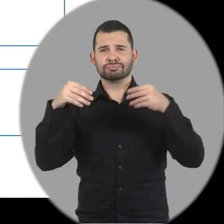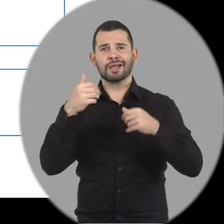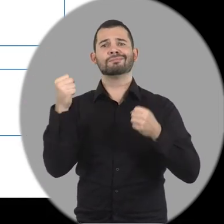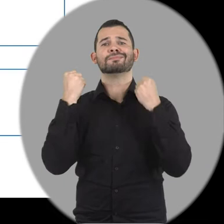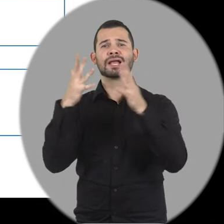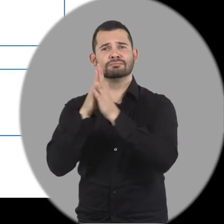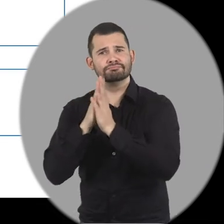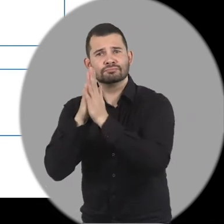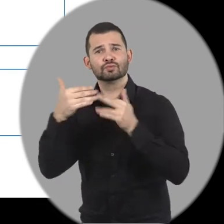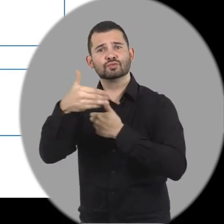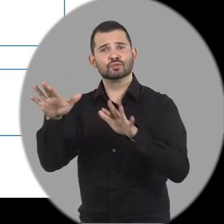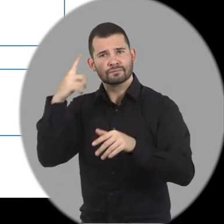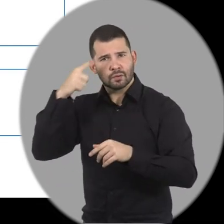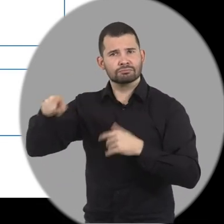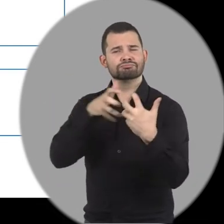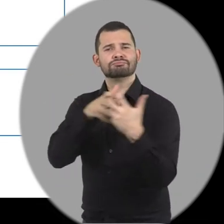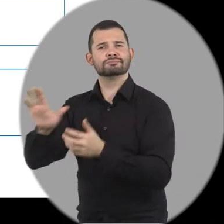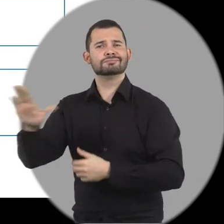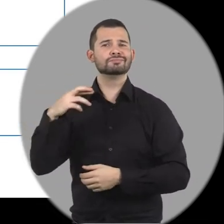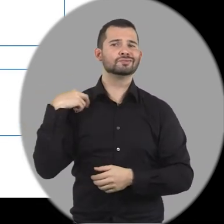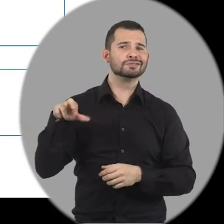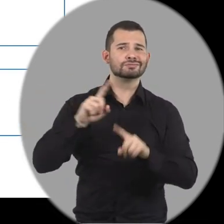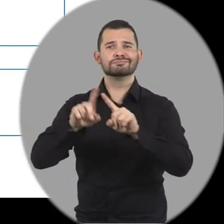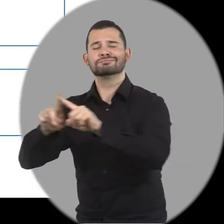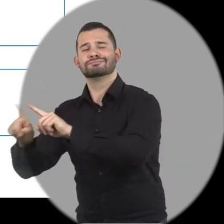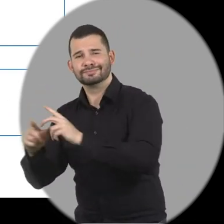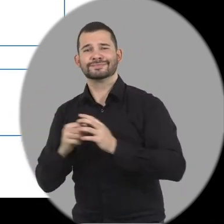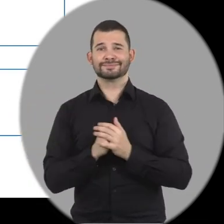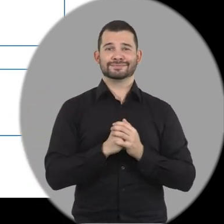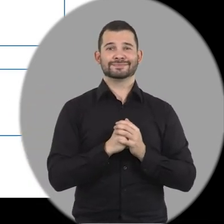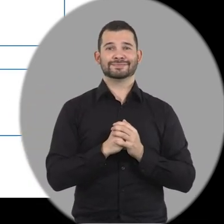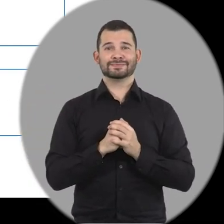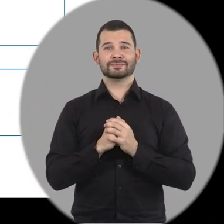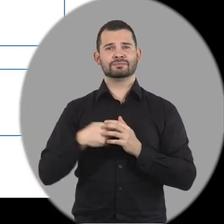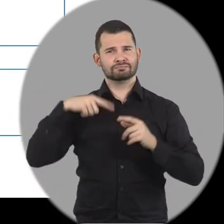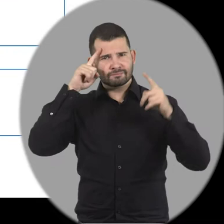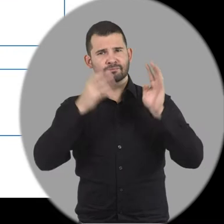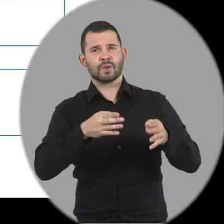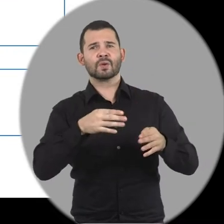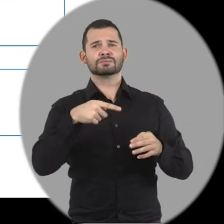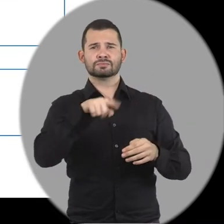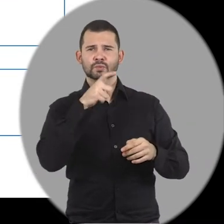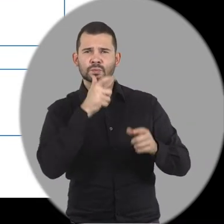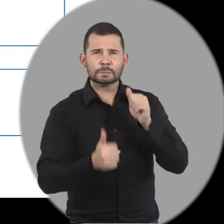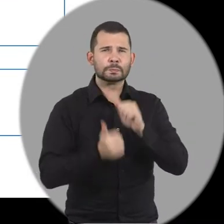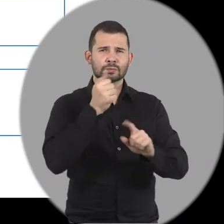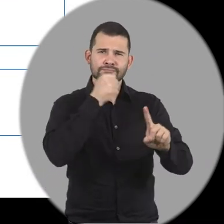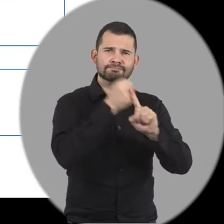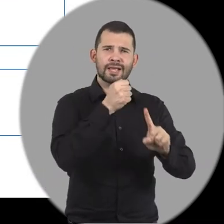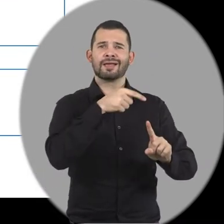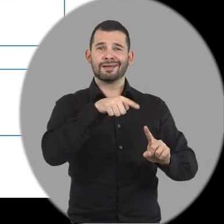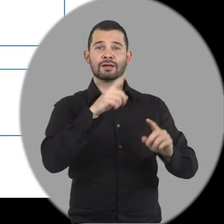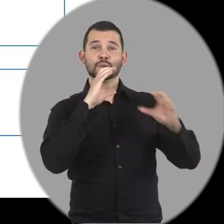three of these objectives will require us to assess our existing processes, seek input from those most impacted, communicate our goals,